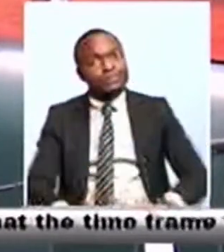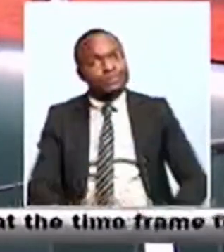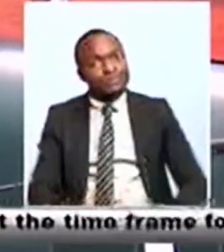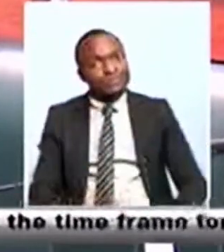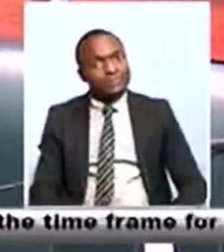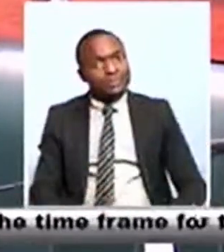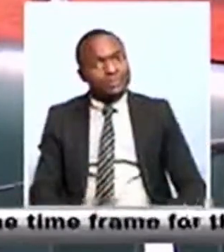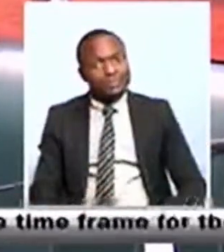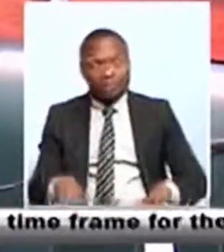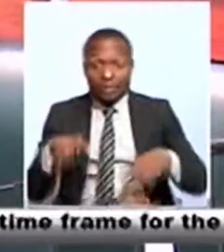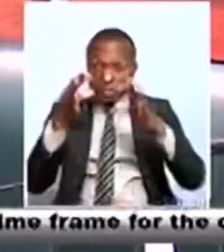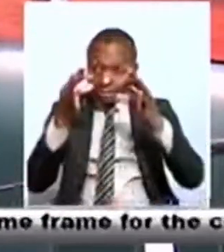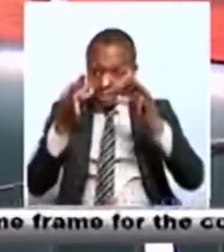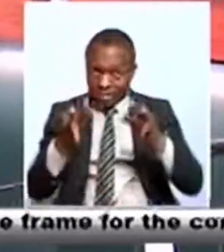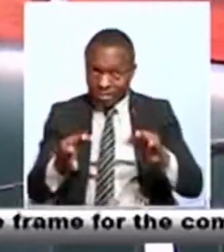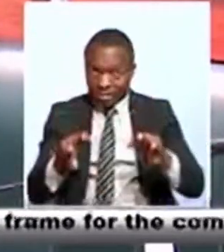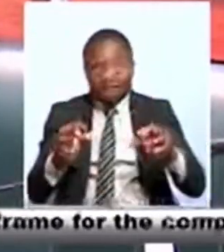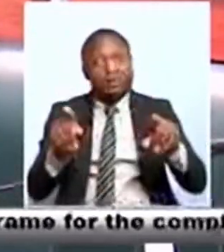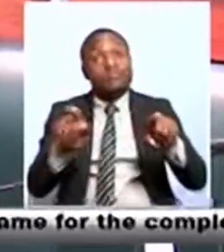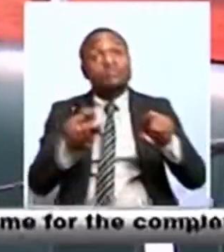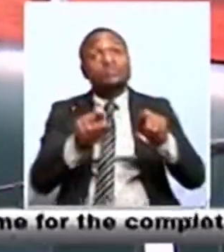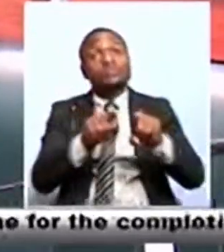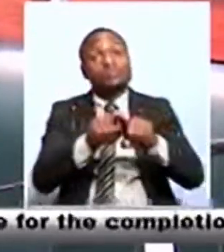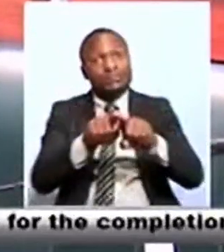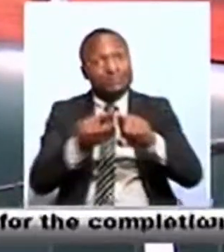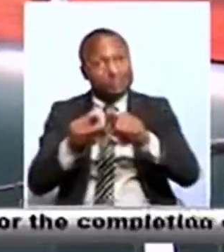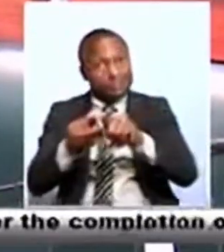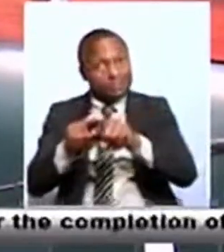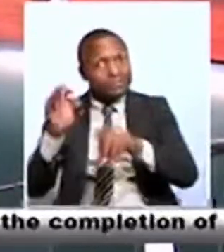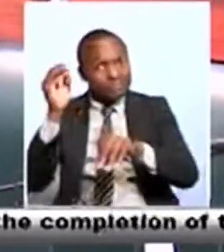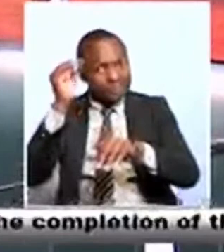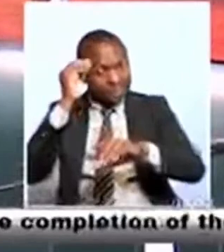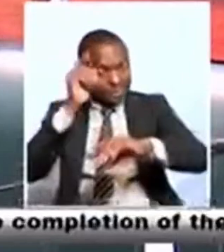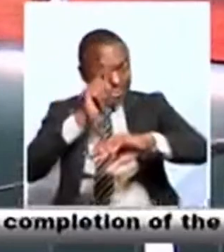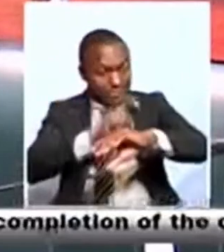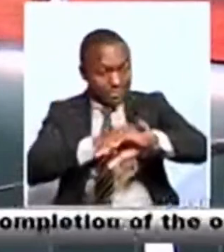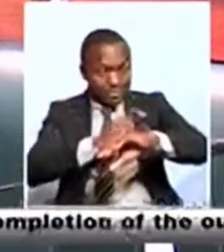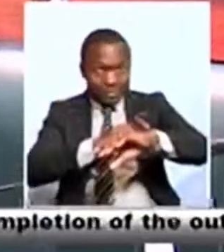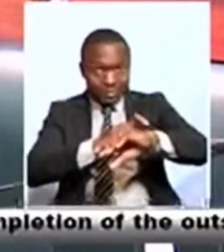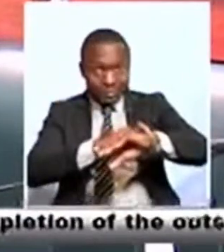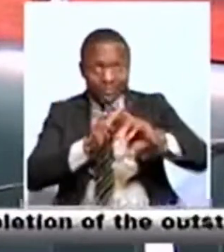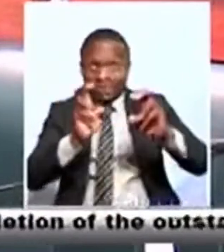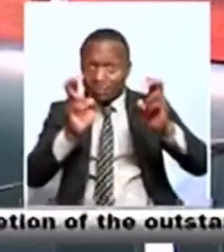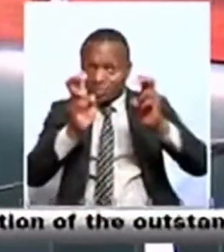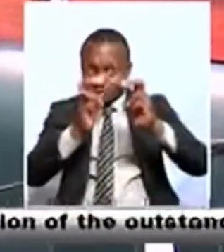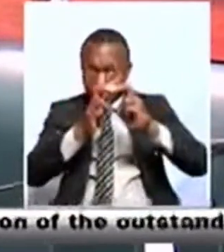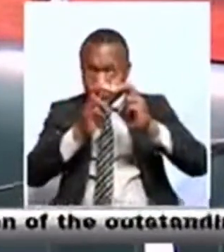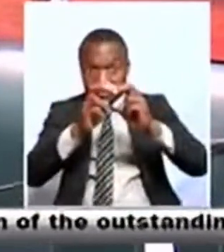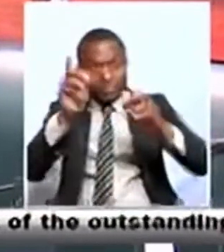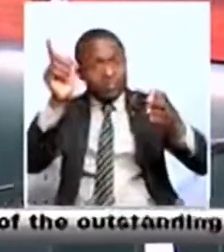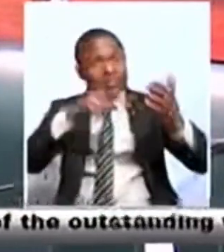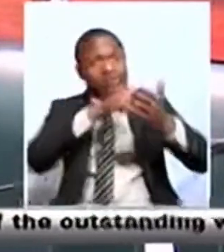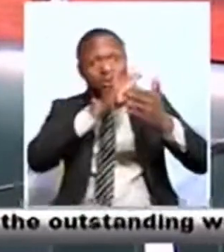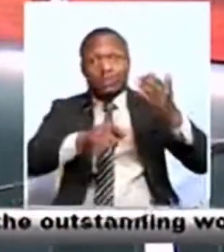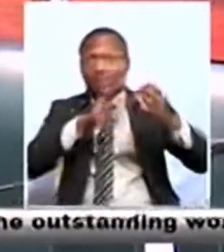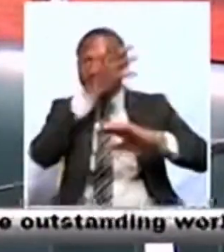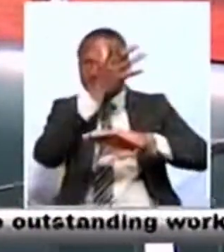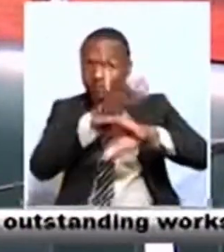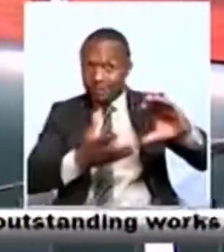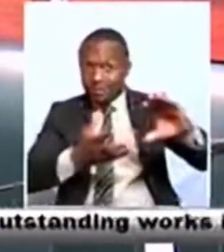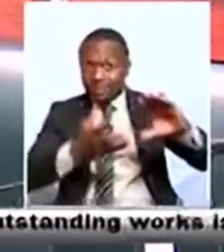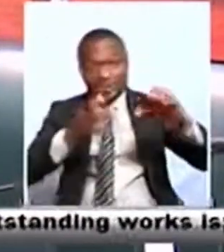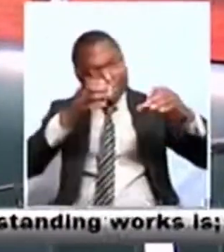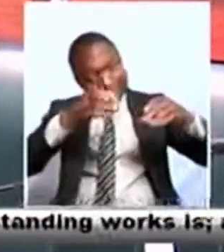And if also, the time frame of the contract has expired, it's also very difficult to